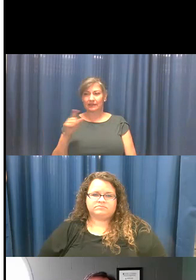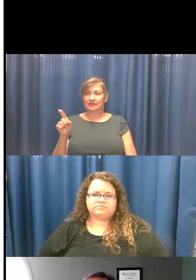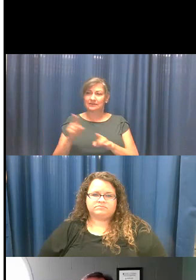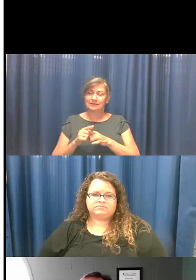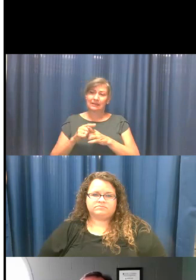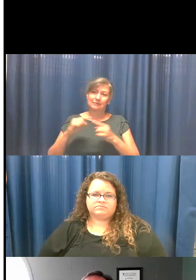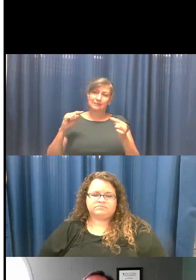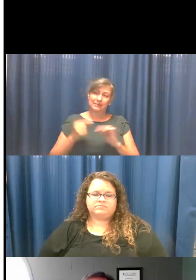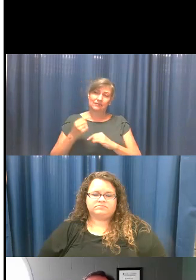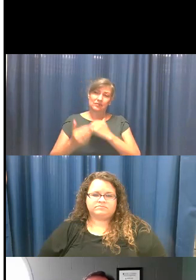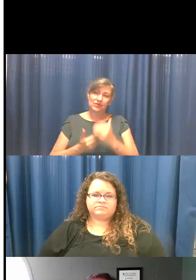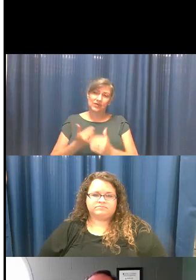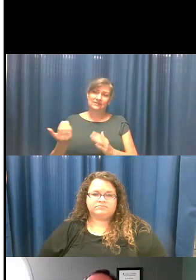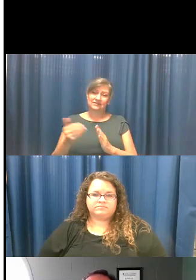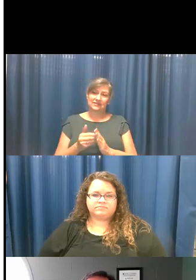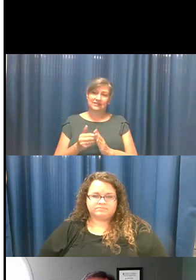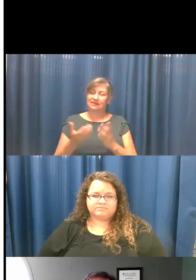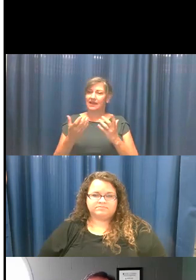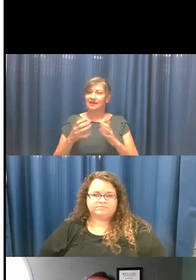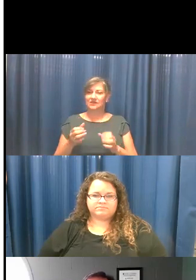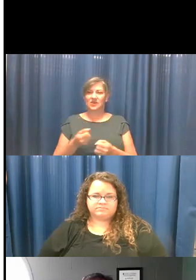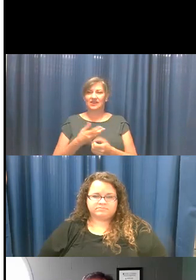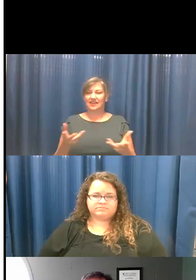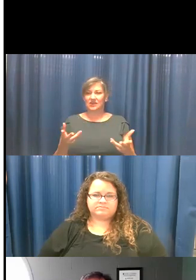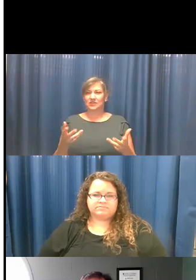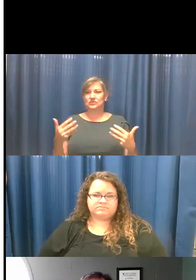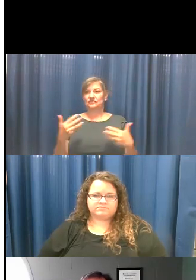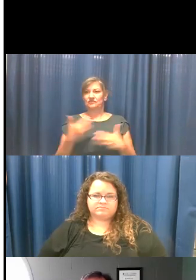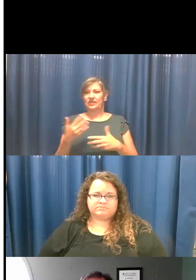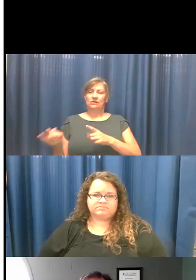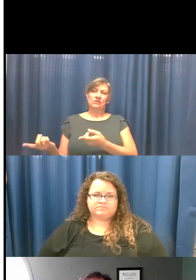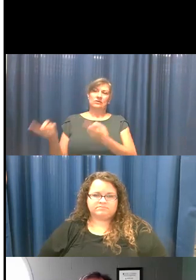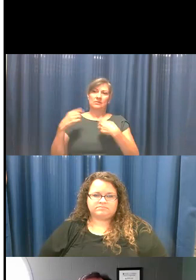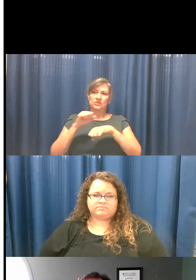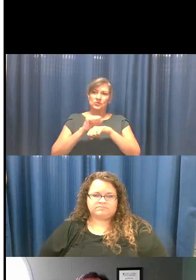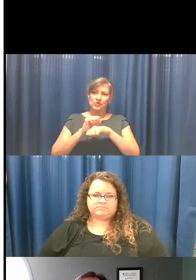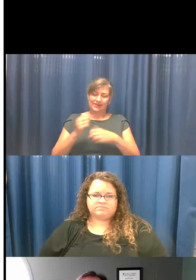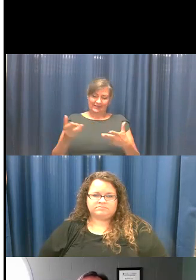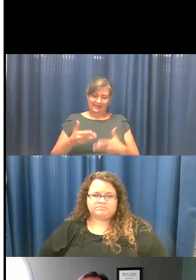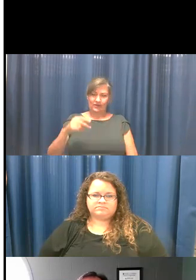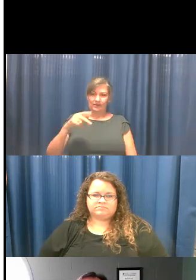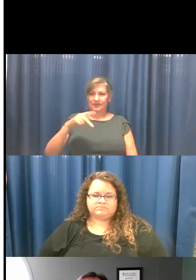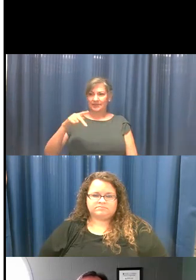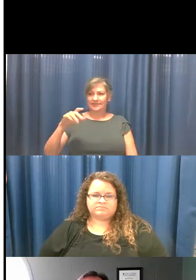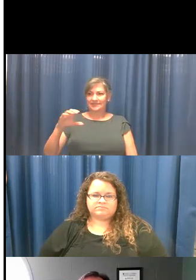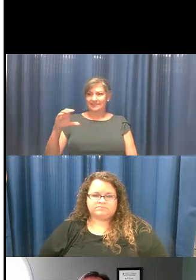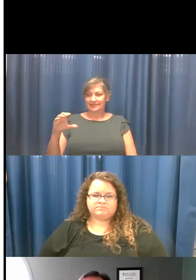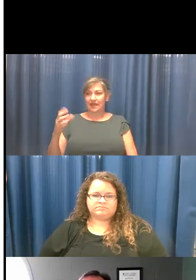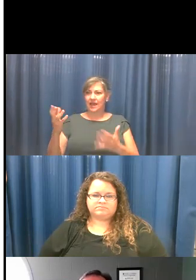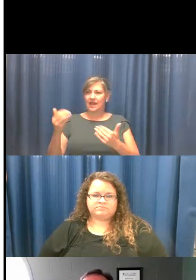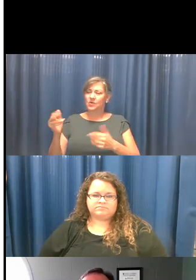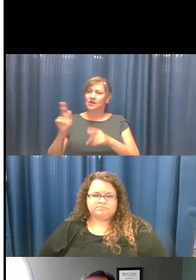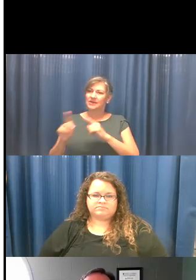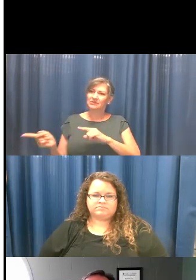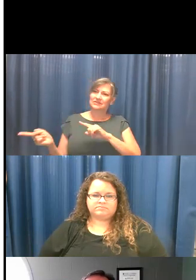process yet again. I don't want anybody to dread coming to work at Pikes Peak Community College. I want people to come here to